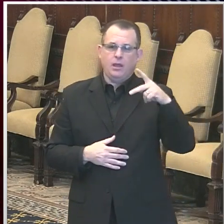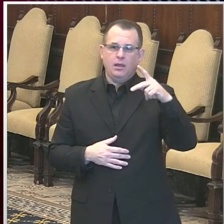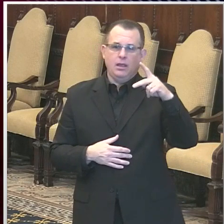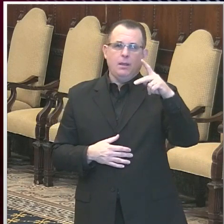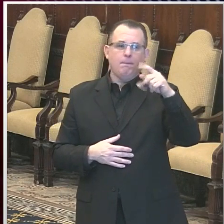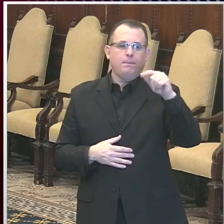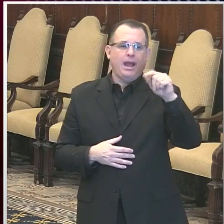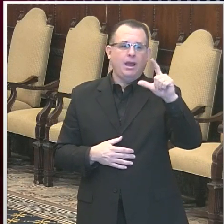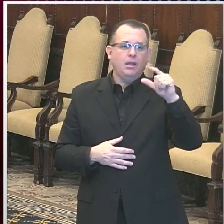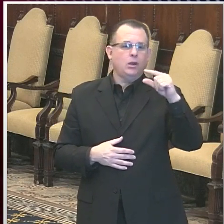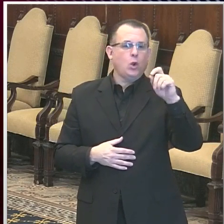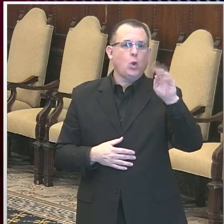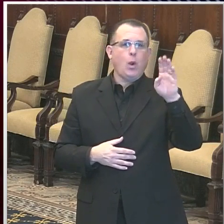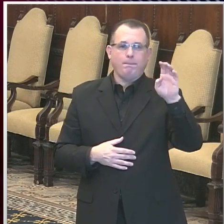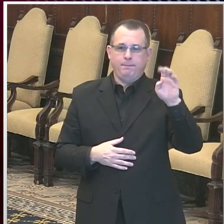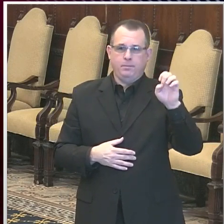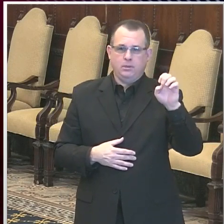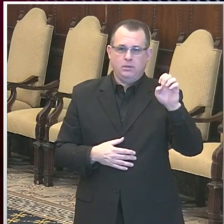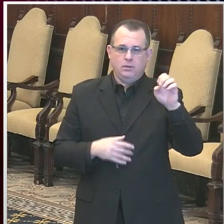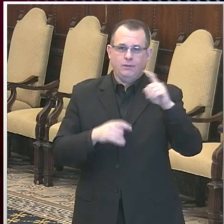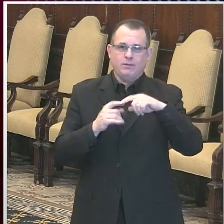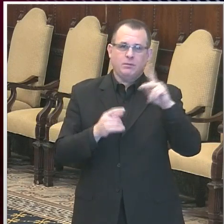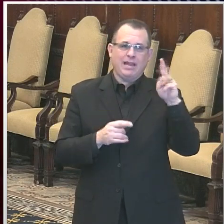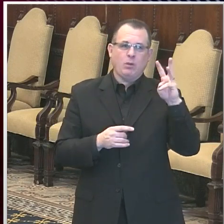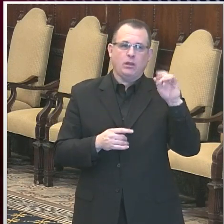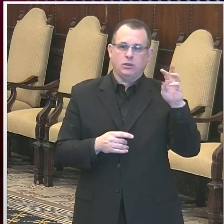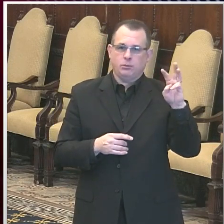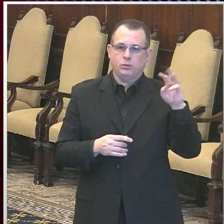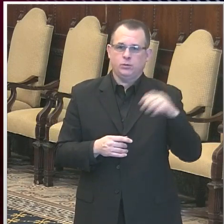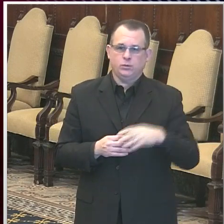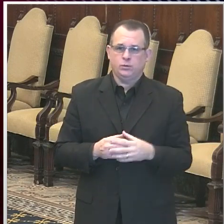Thank you, Mike. Dr. Farley, you've said that